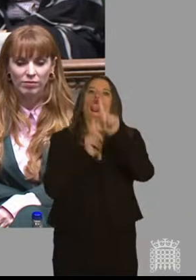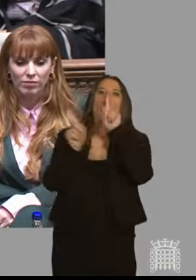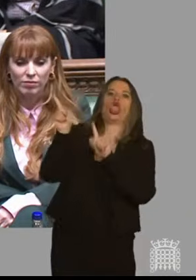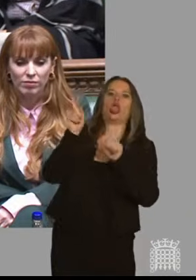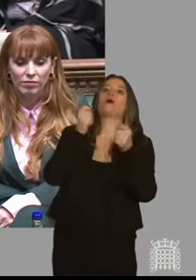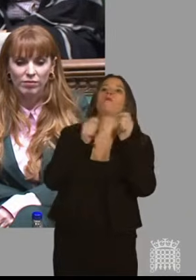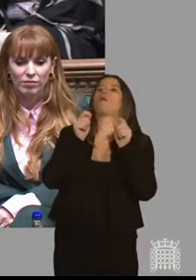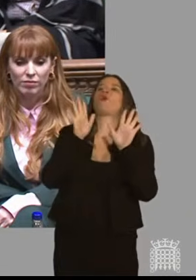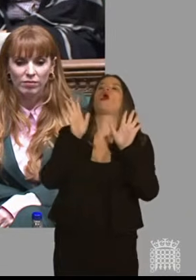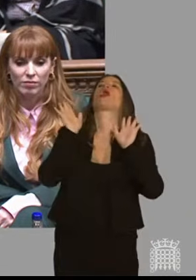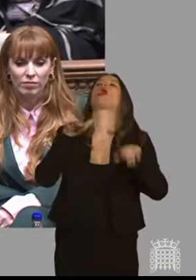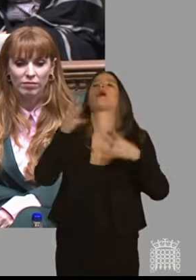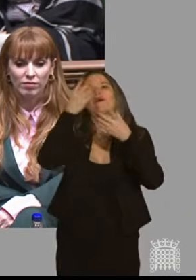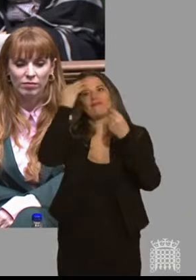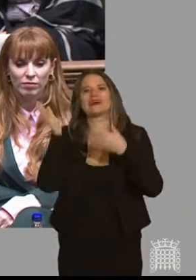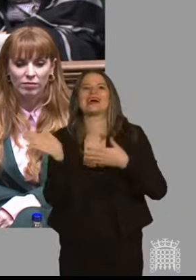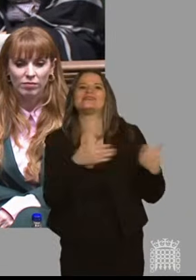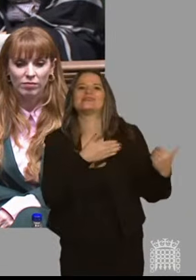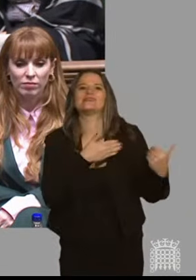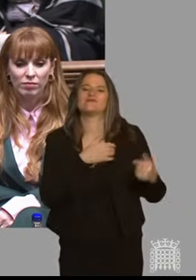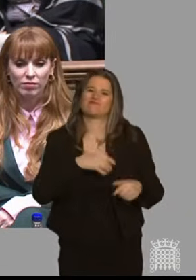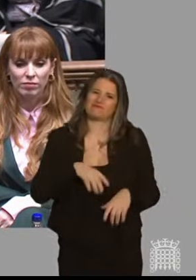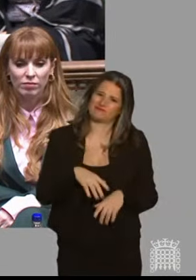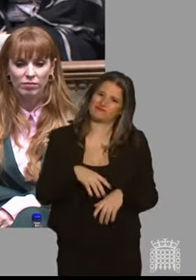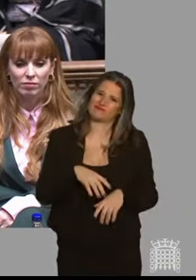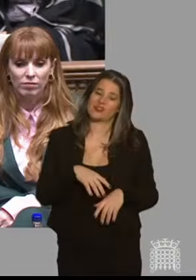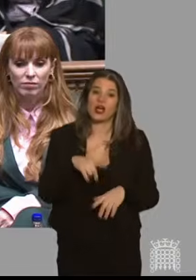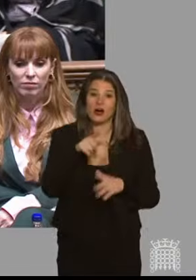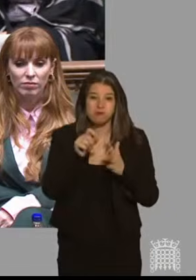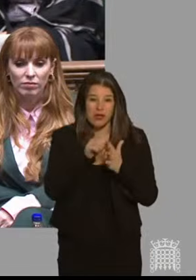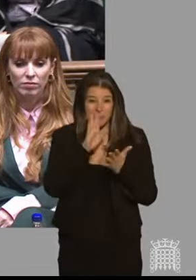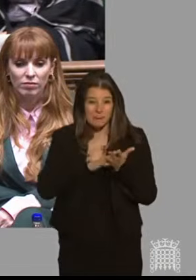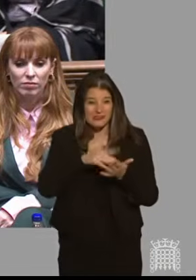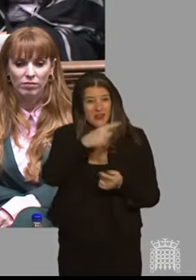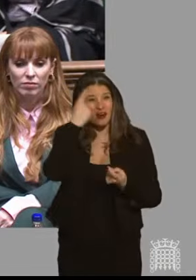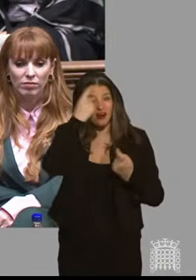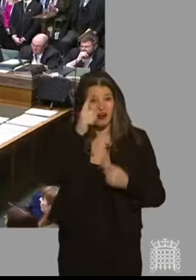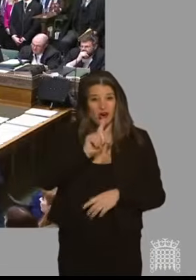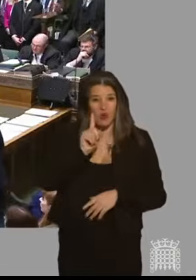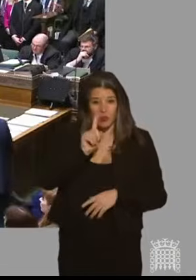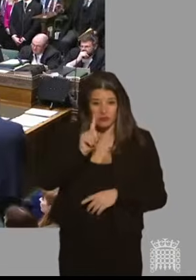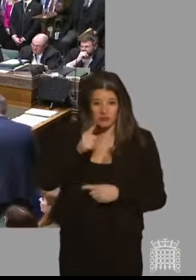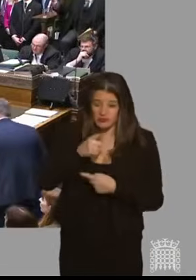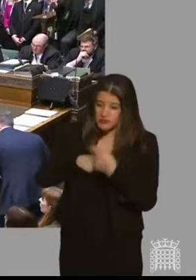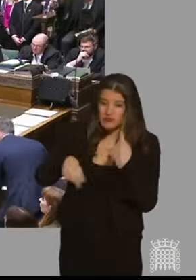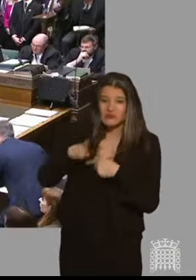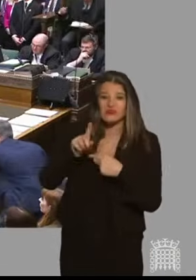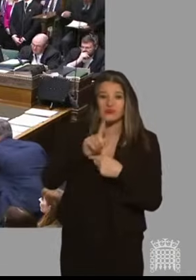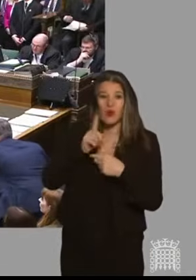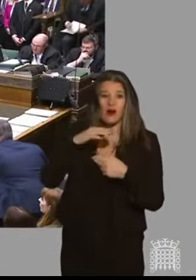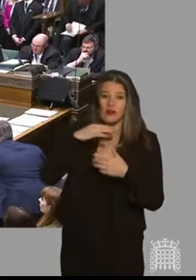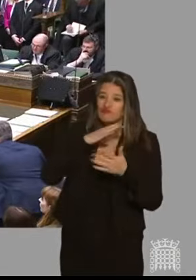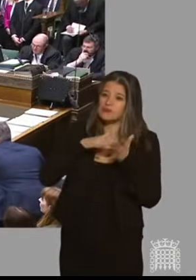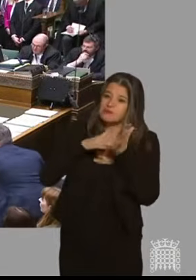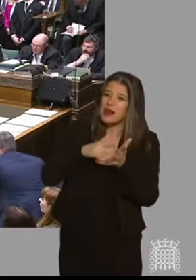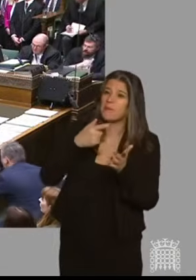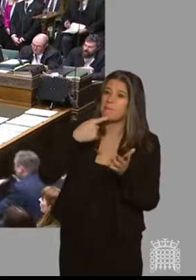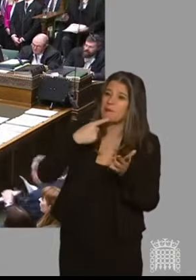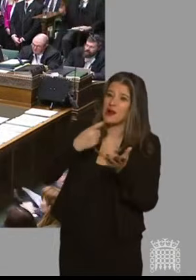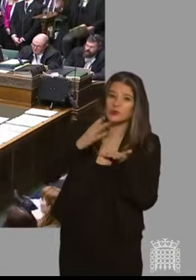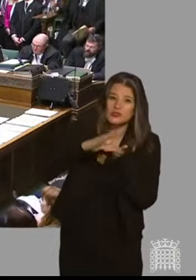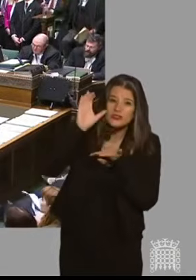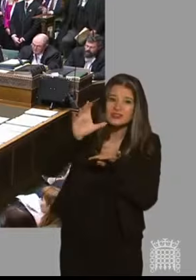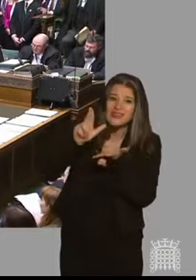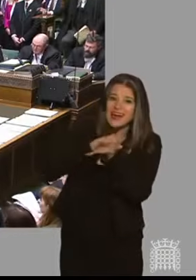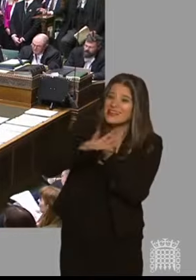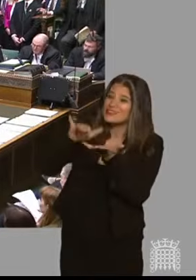that first attracted him to giving £10 million to the Tory party in the first place? Prime Minister. Mr.